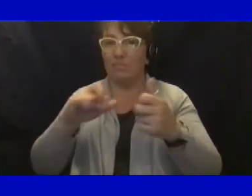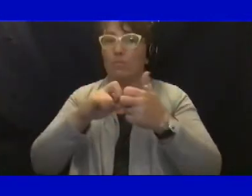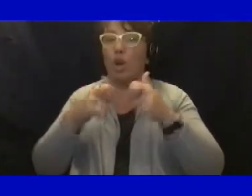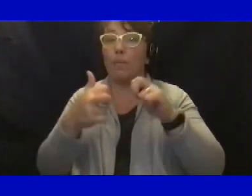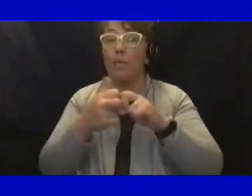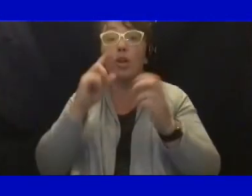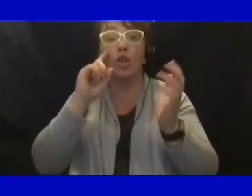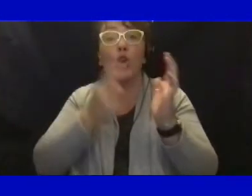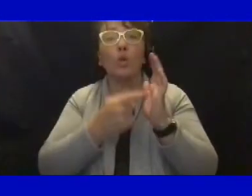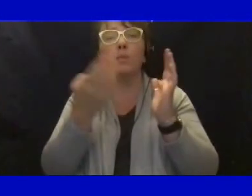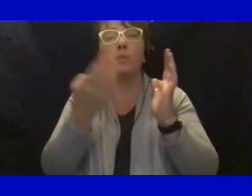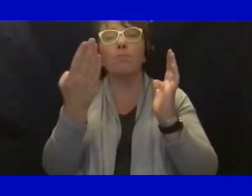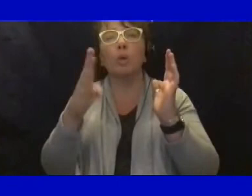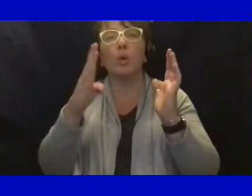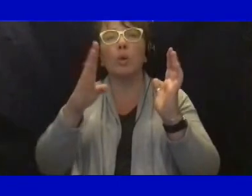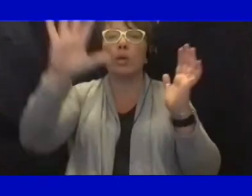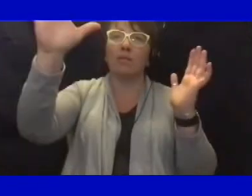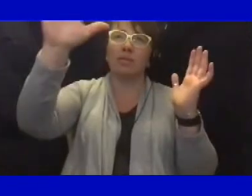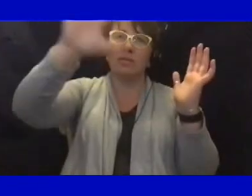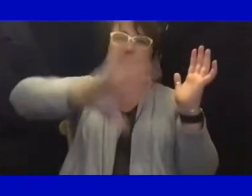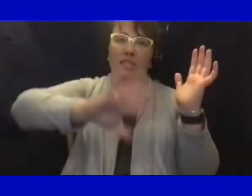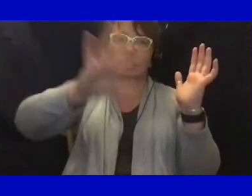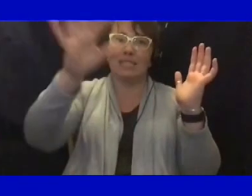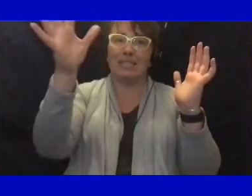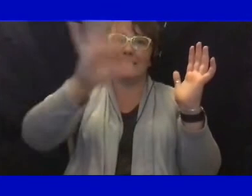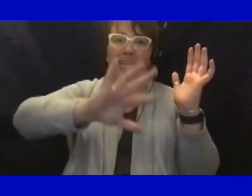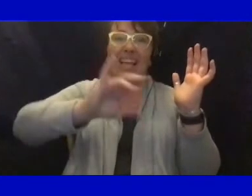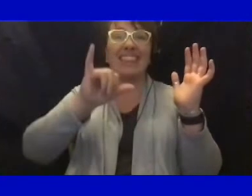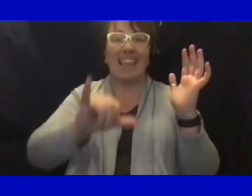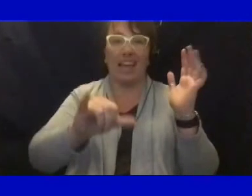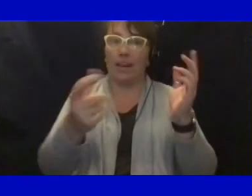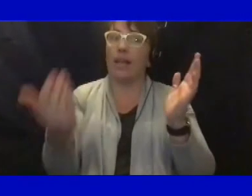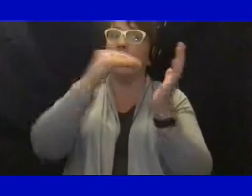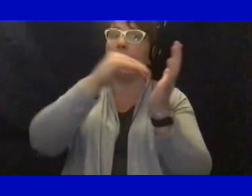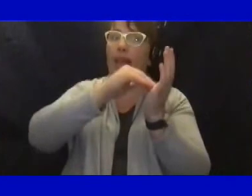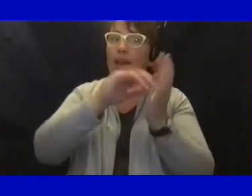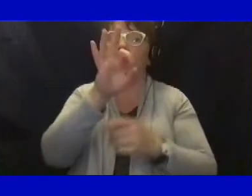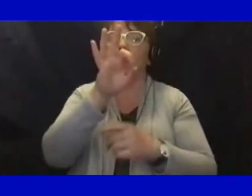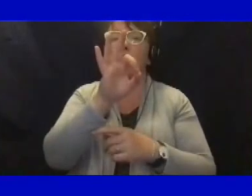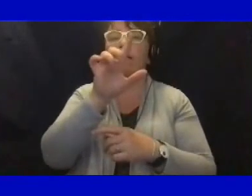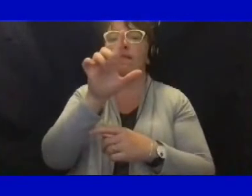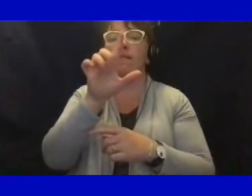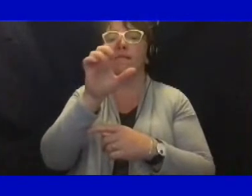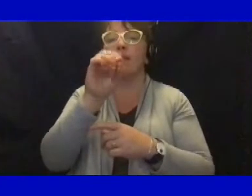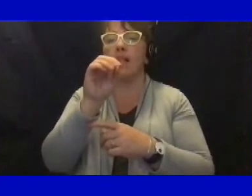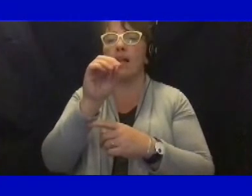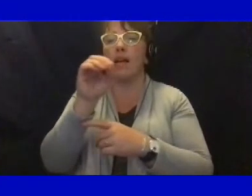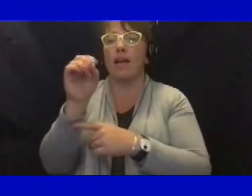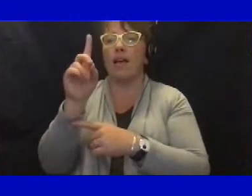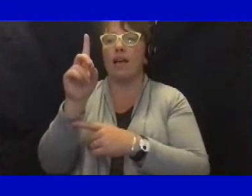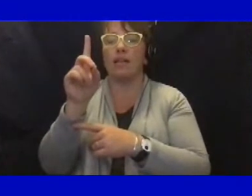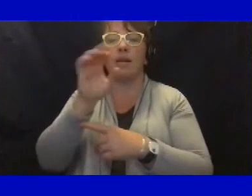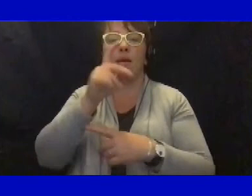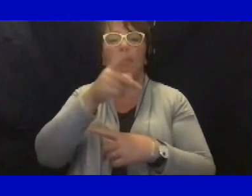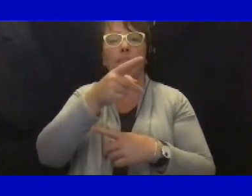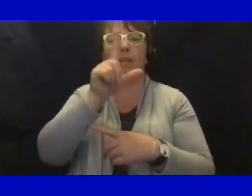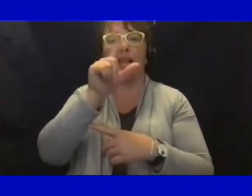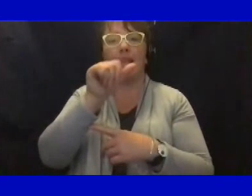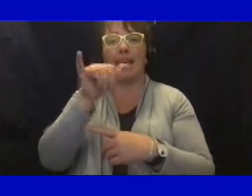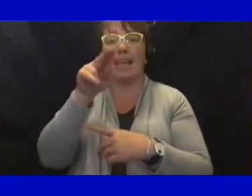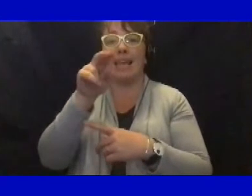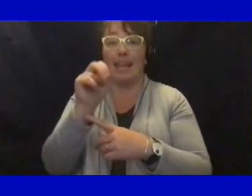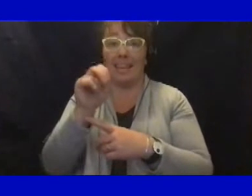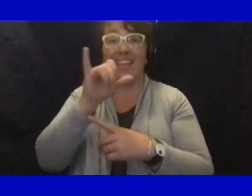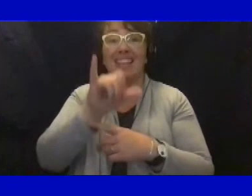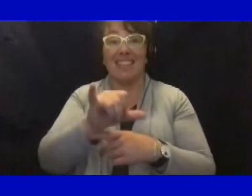shaded area. That's a mapped floodplain, and so this is an area of known flood risk, and this winter, that area of known flood